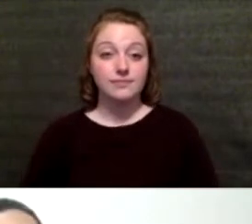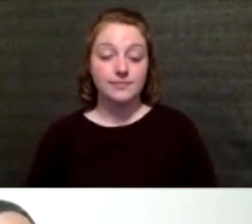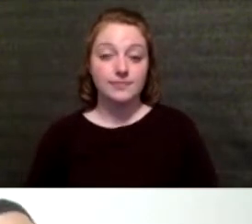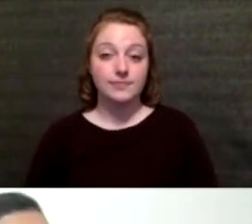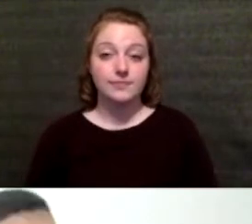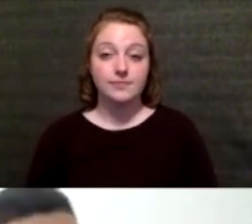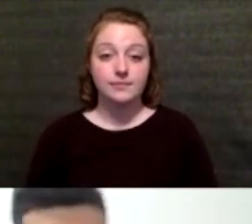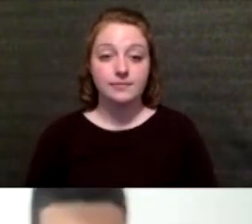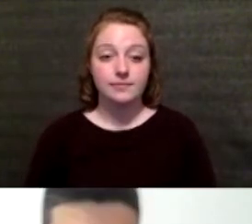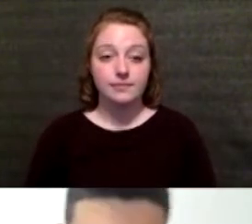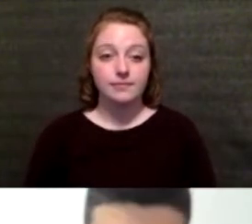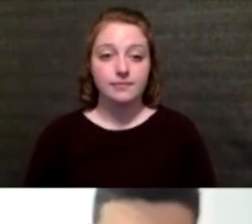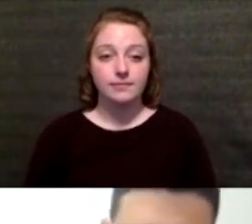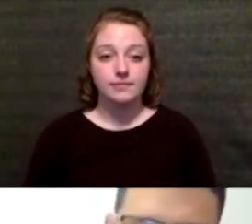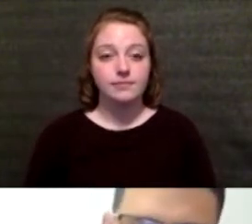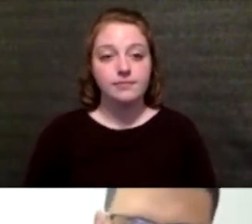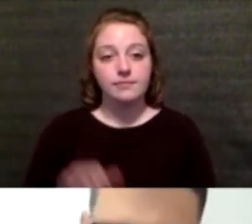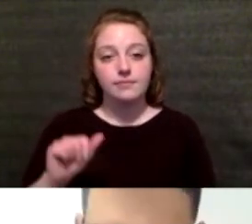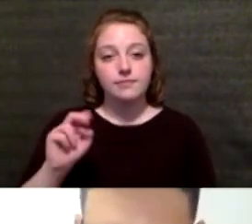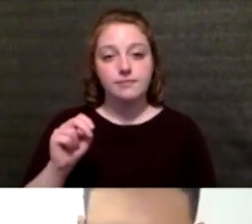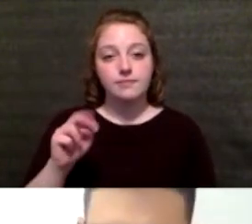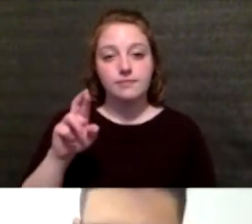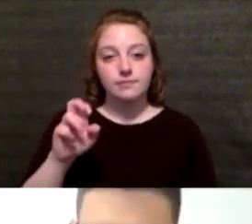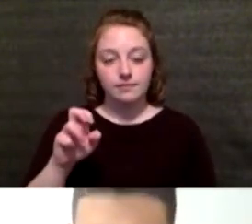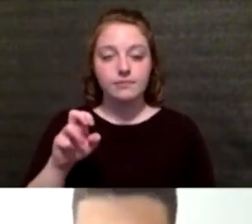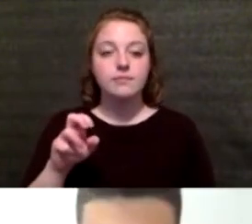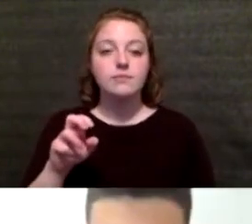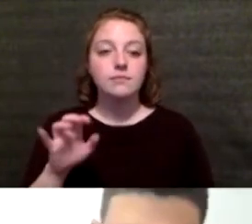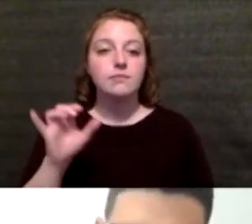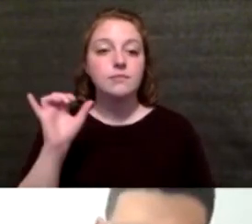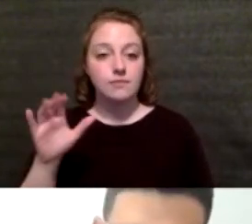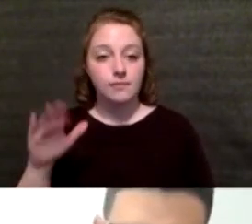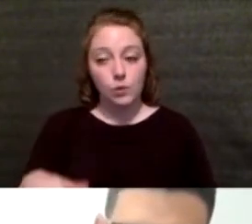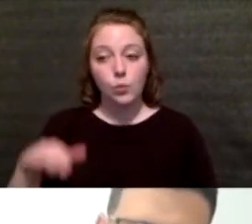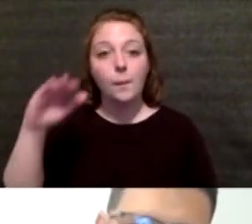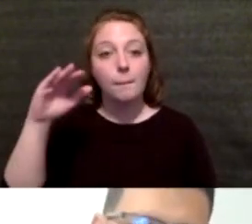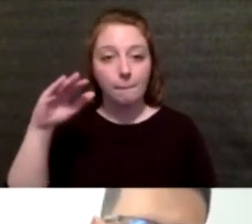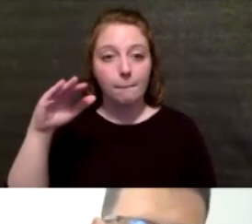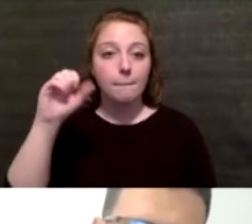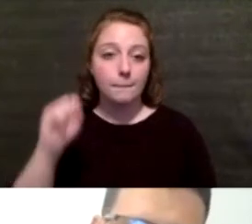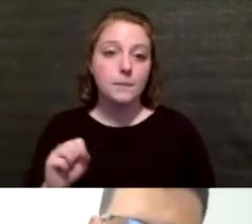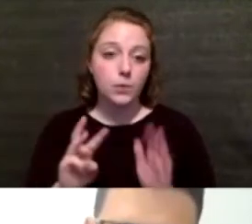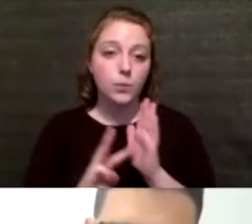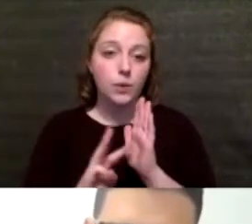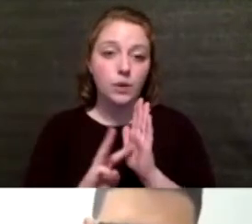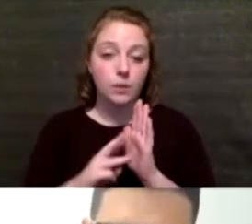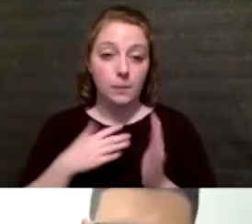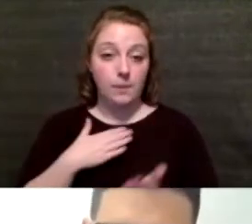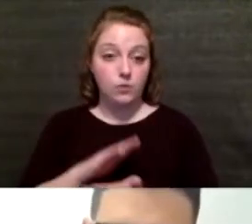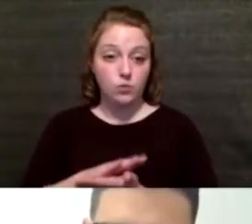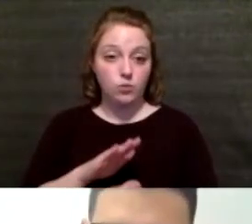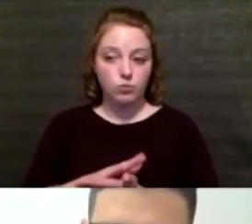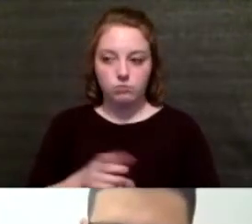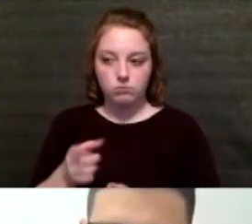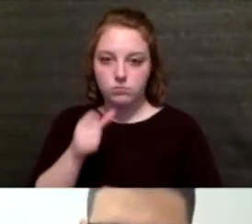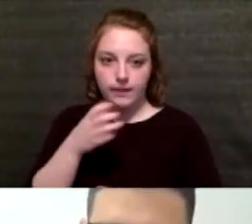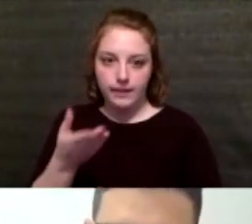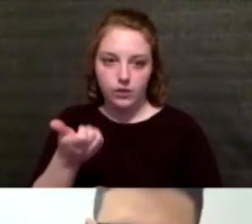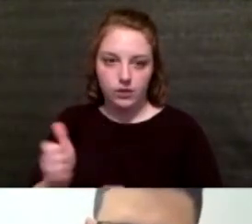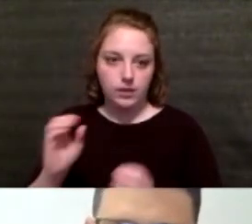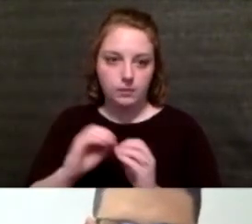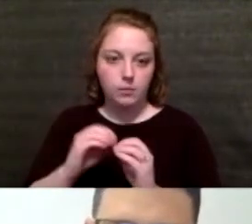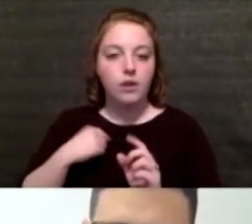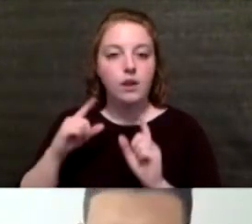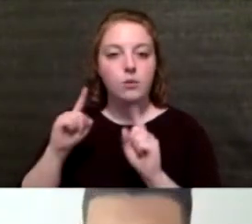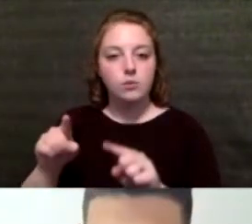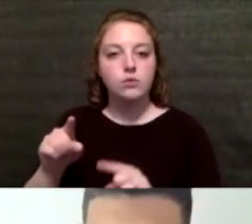I think, I think for me, uh, growing up, you know, born and raised on the South Waco side, you know, my school no longer exists. I went to Starr Ross.